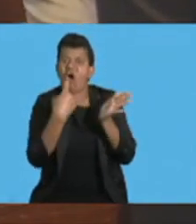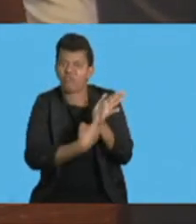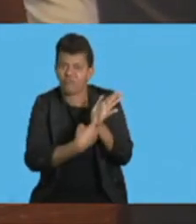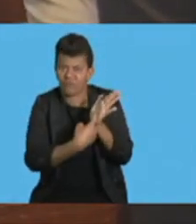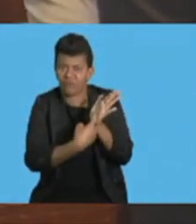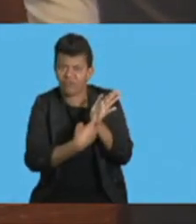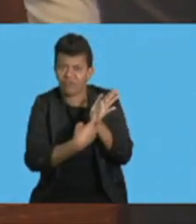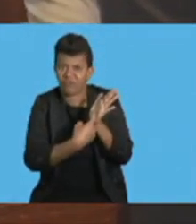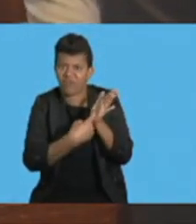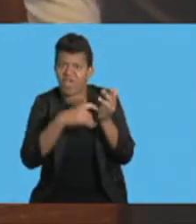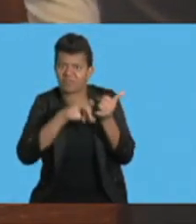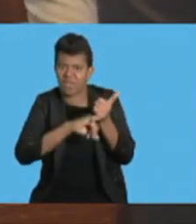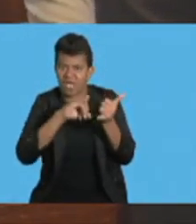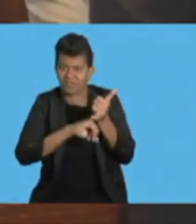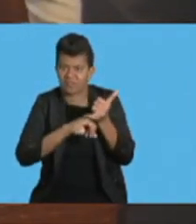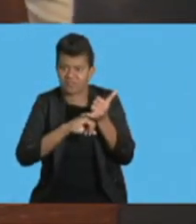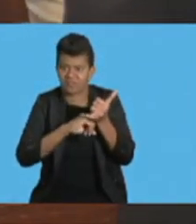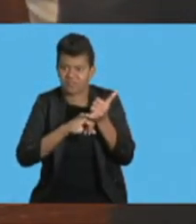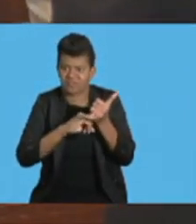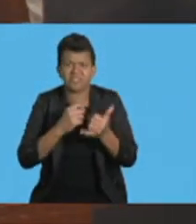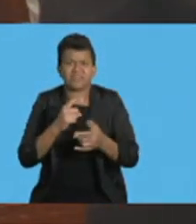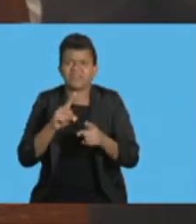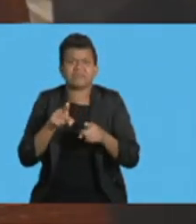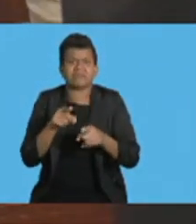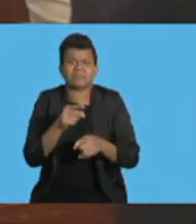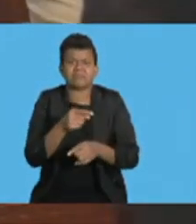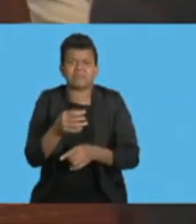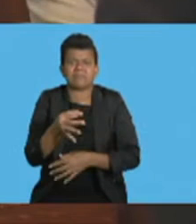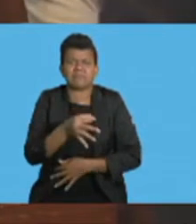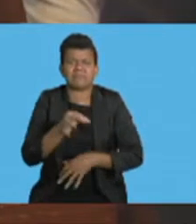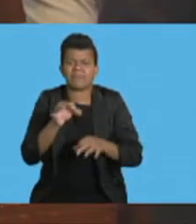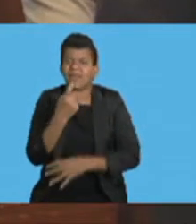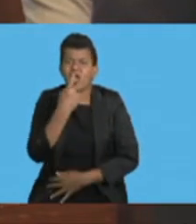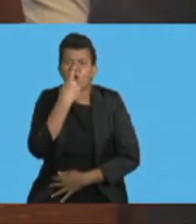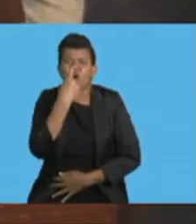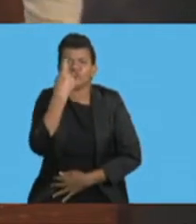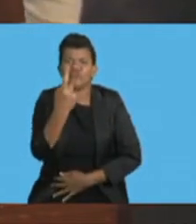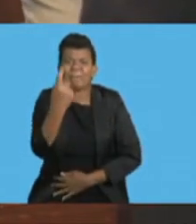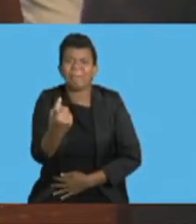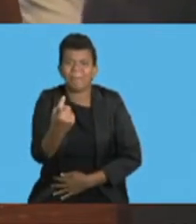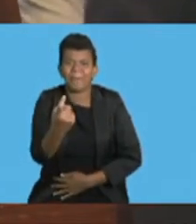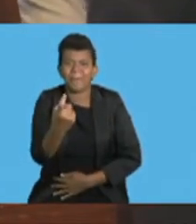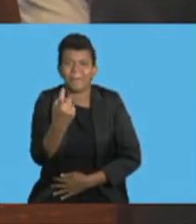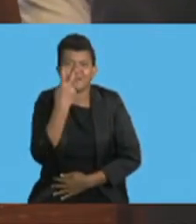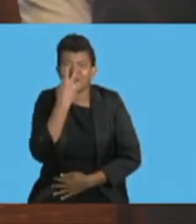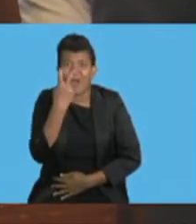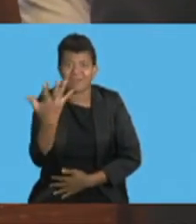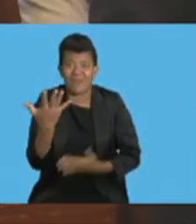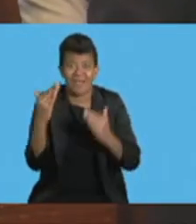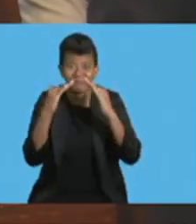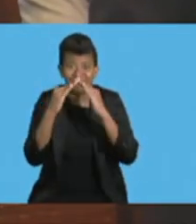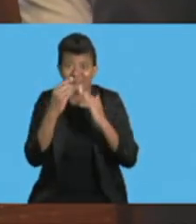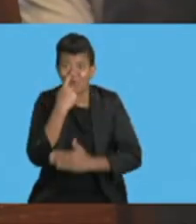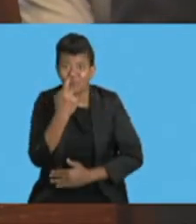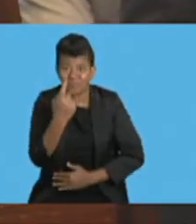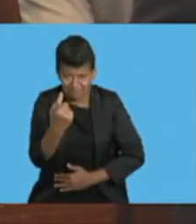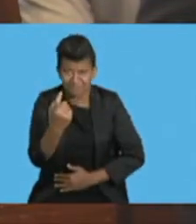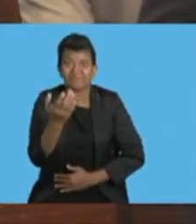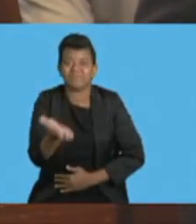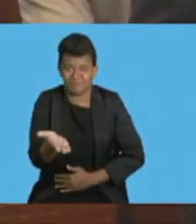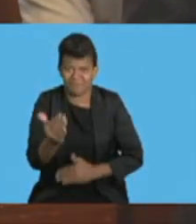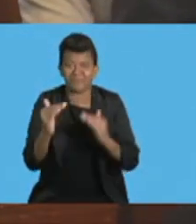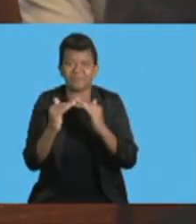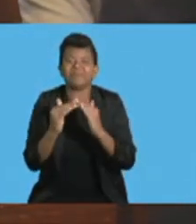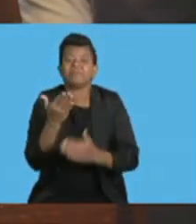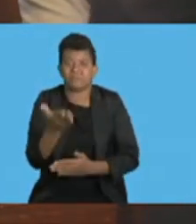has been subdivided into various lots. The first one was for the Government House, then the Botanical Gardens,